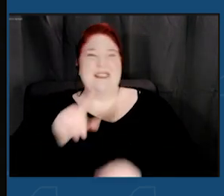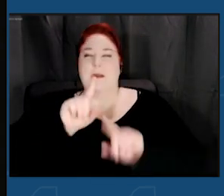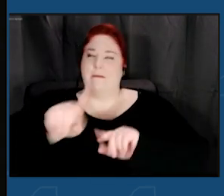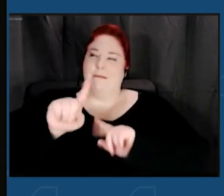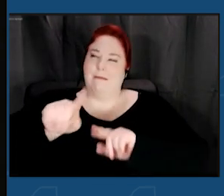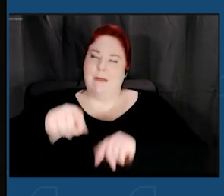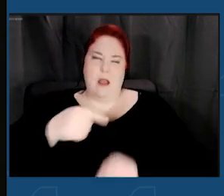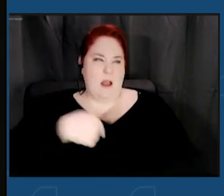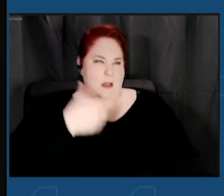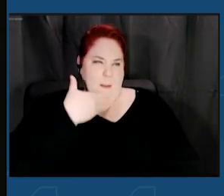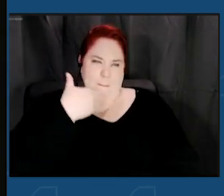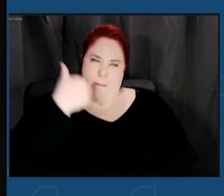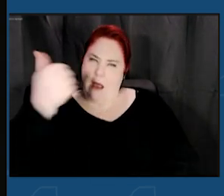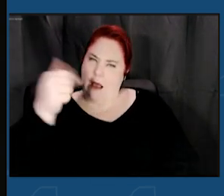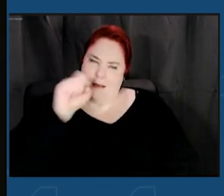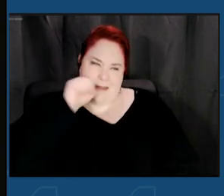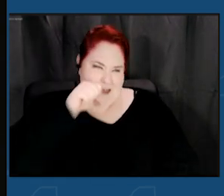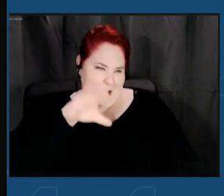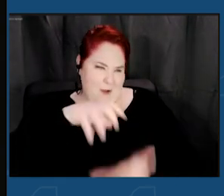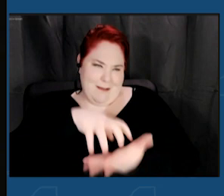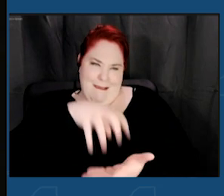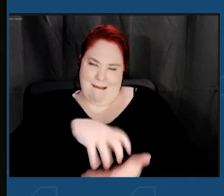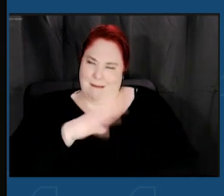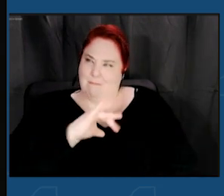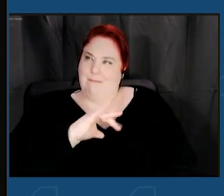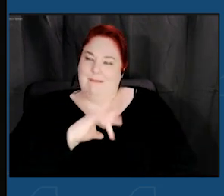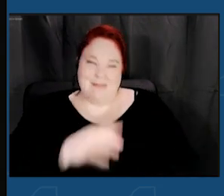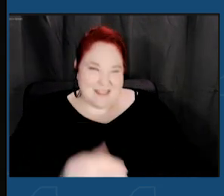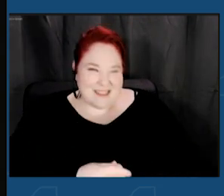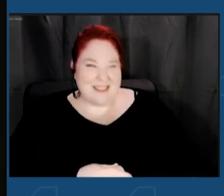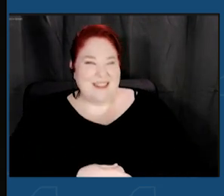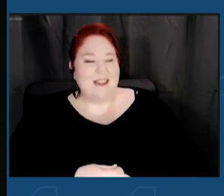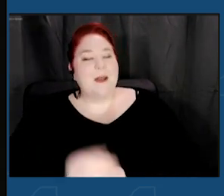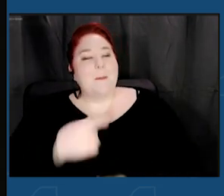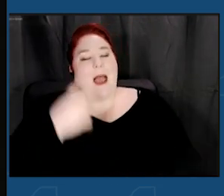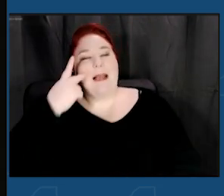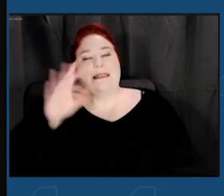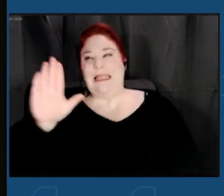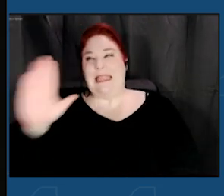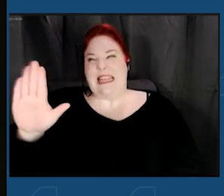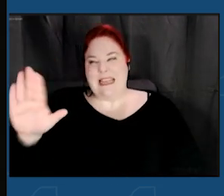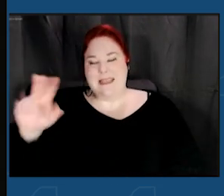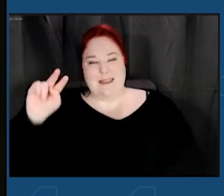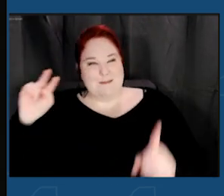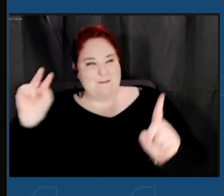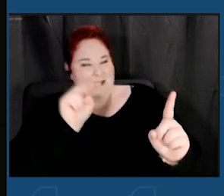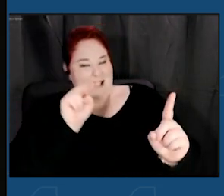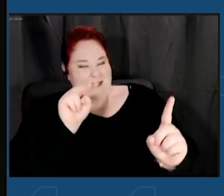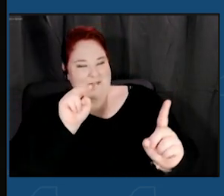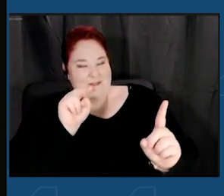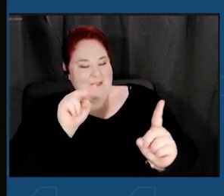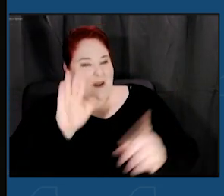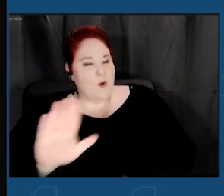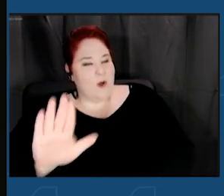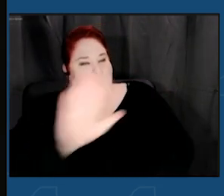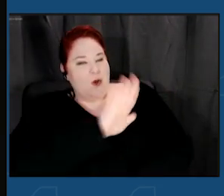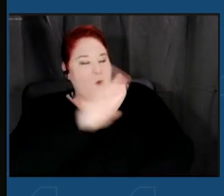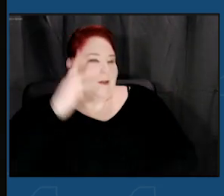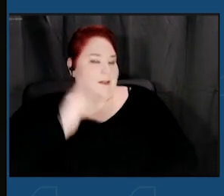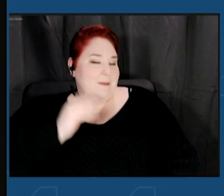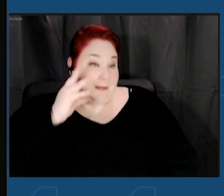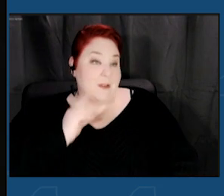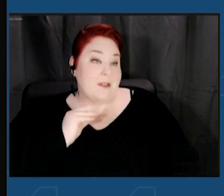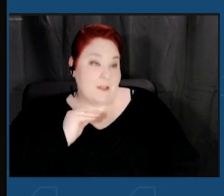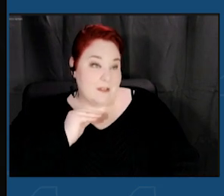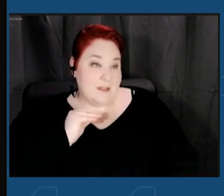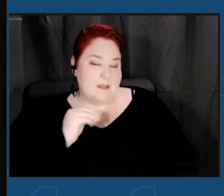cake. I have a chance to see through his eyes what you're going through year in and